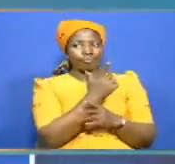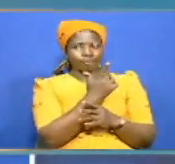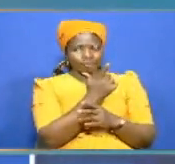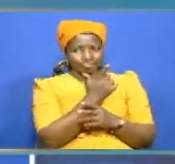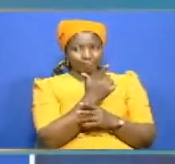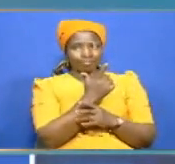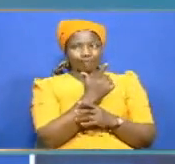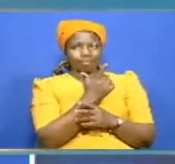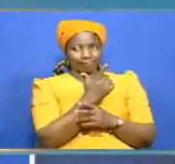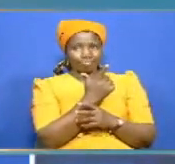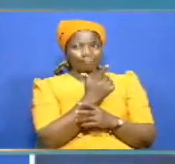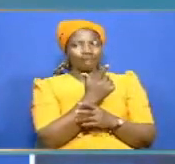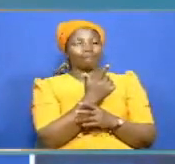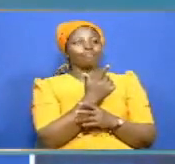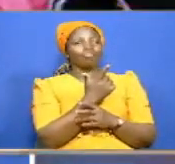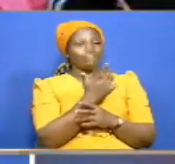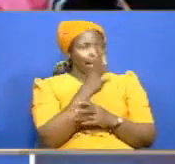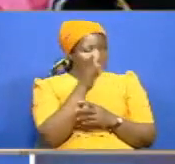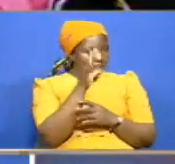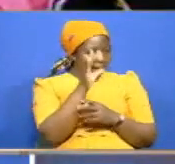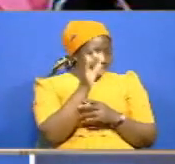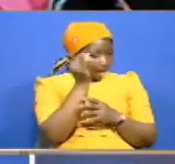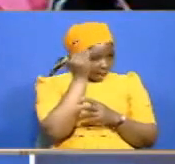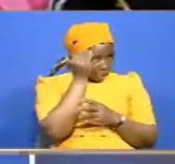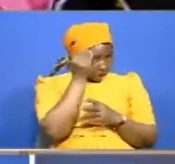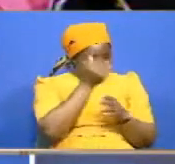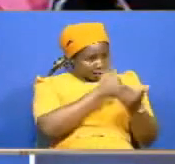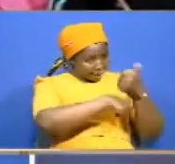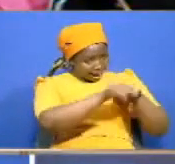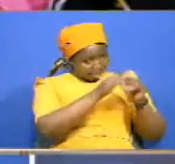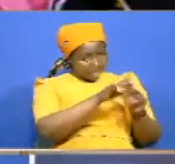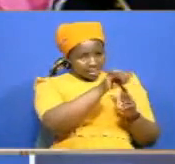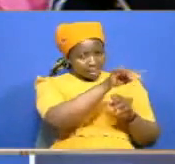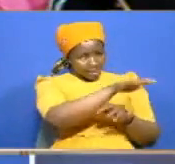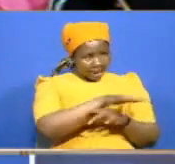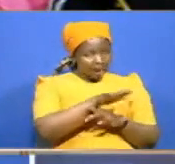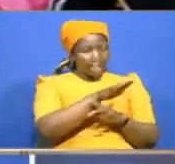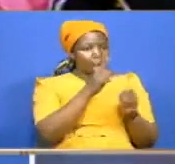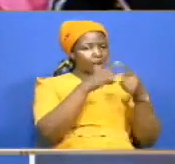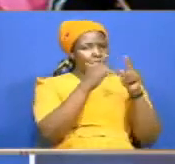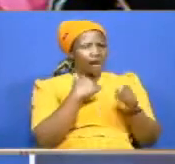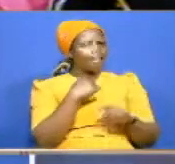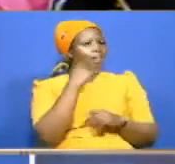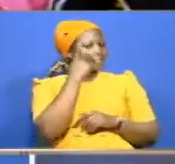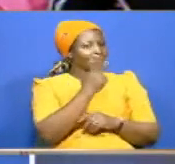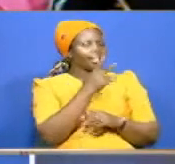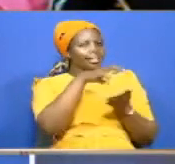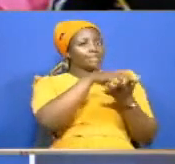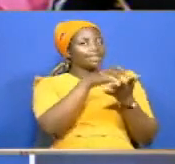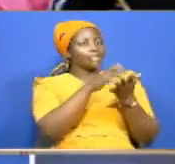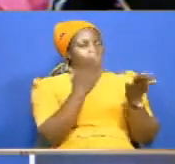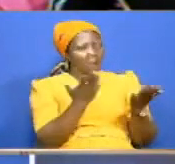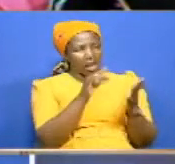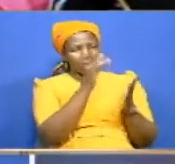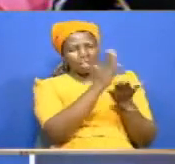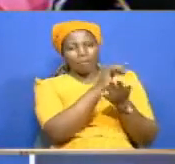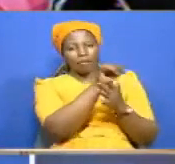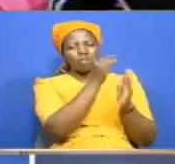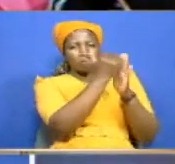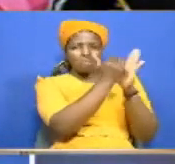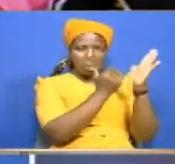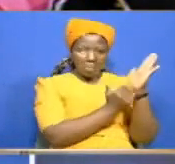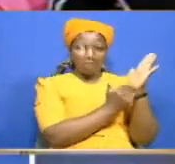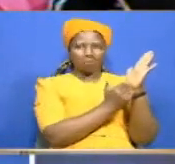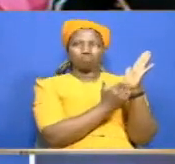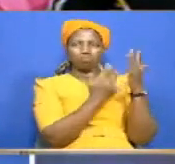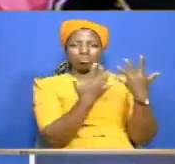players in this. But we have seen cases where some of these programs do not really